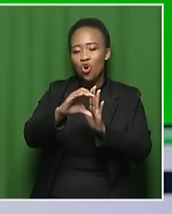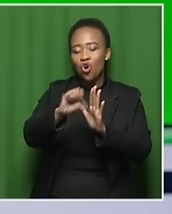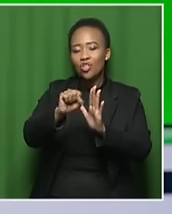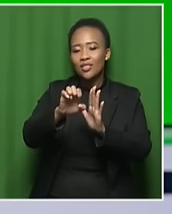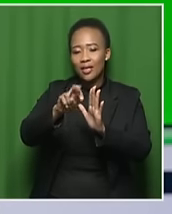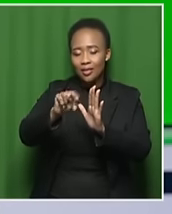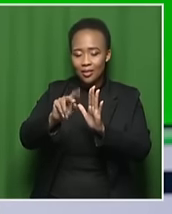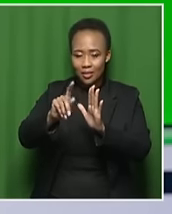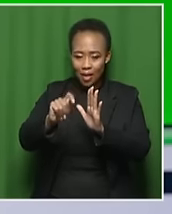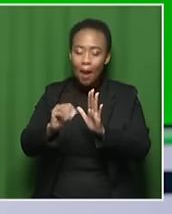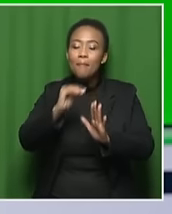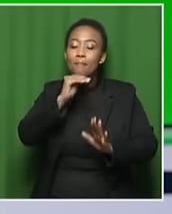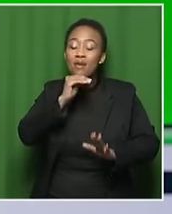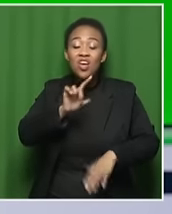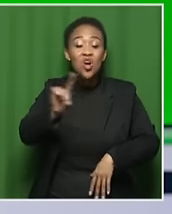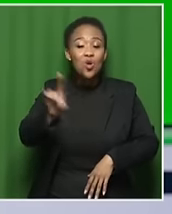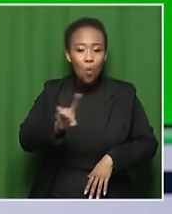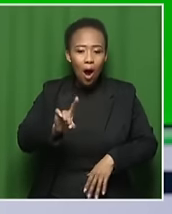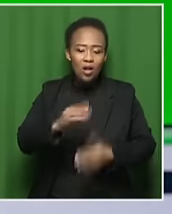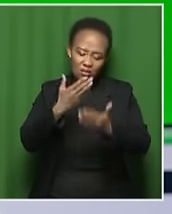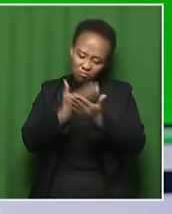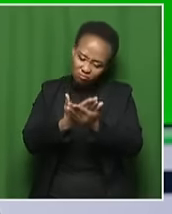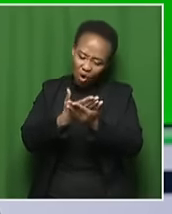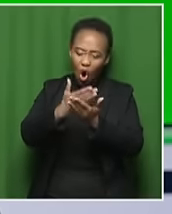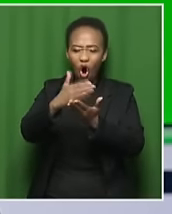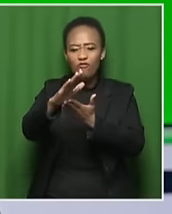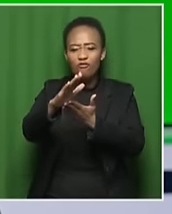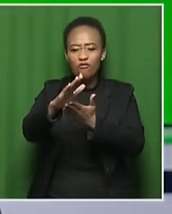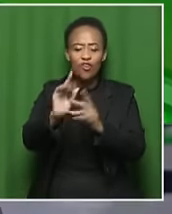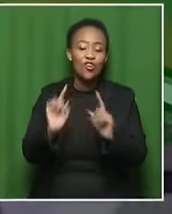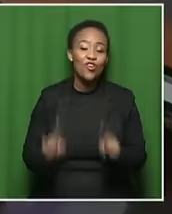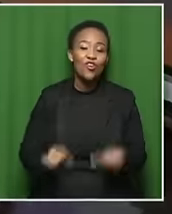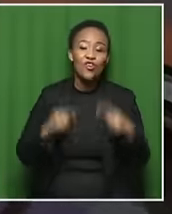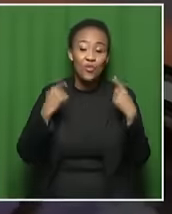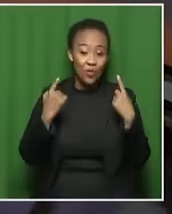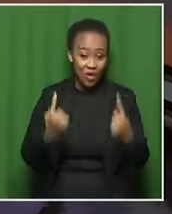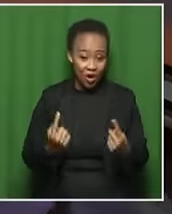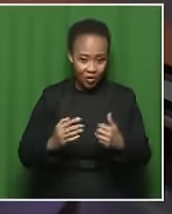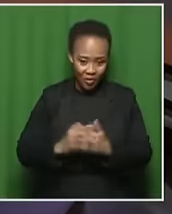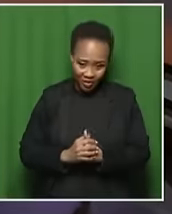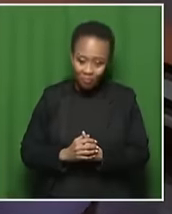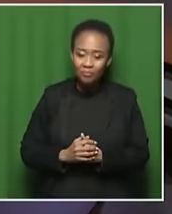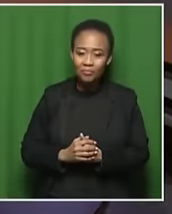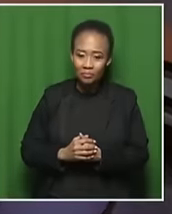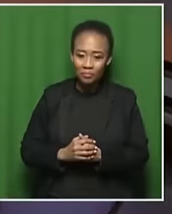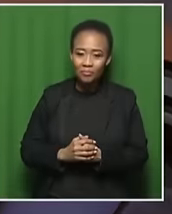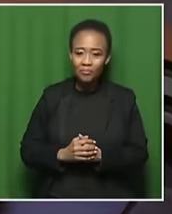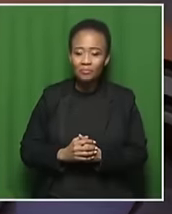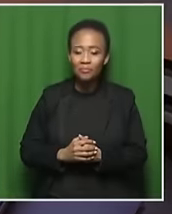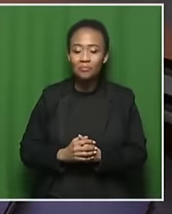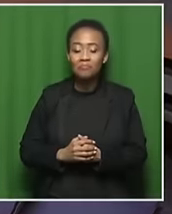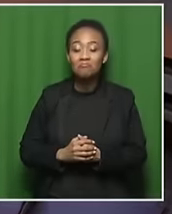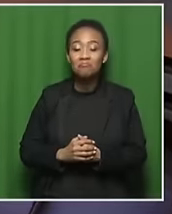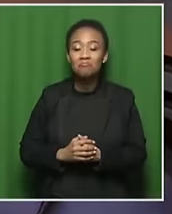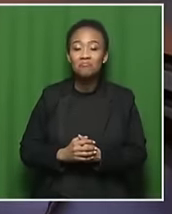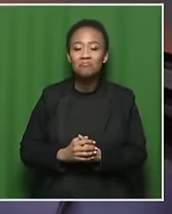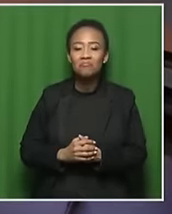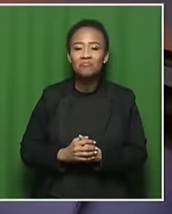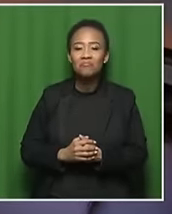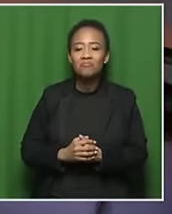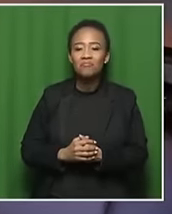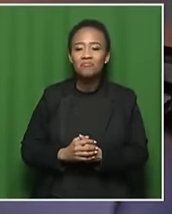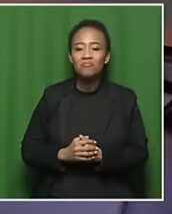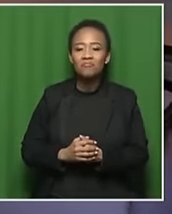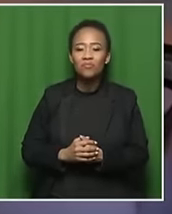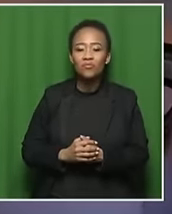be erased, correct? Now, one of the things that the nation, remember,